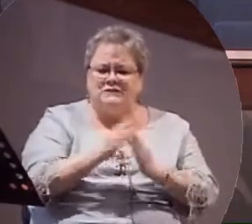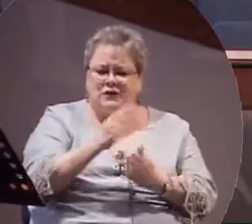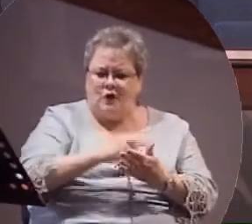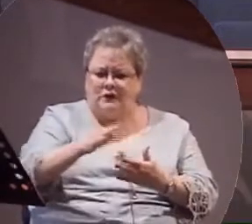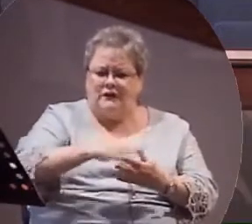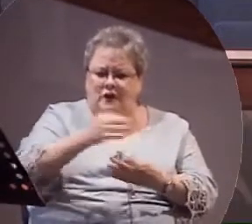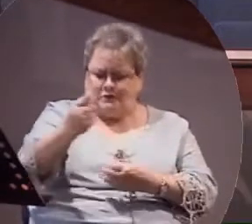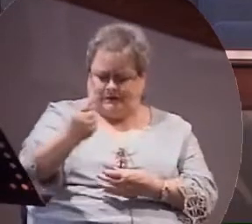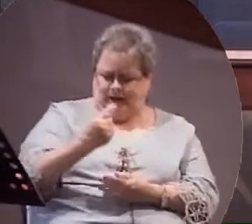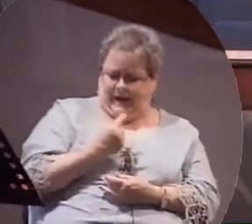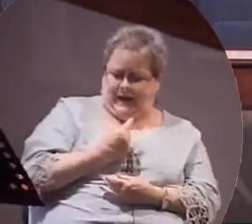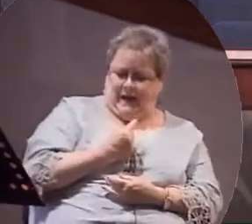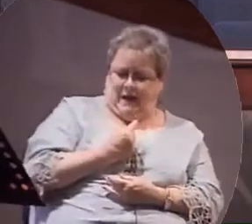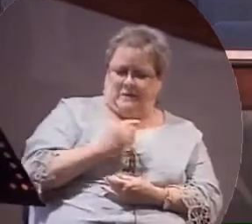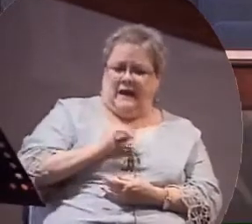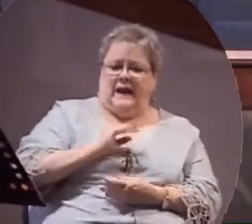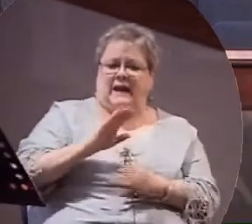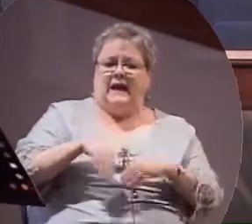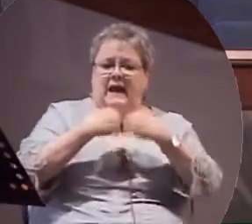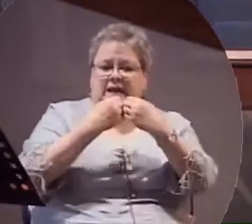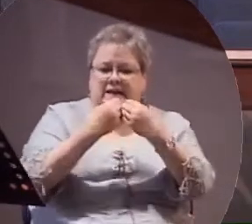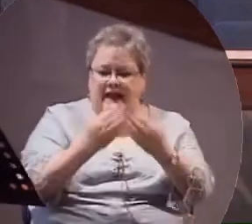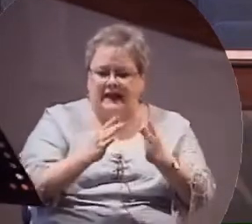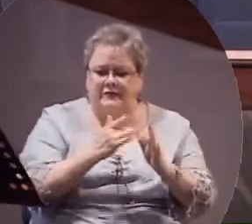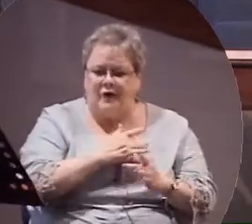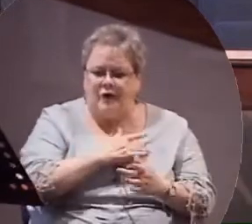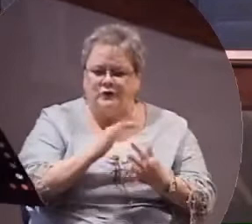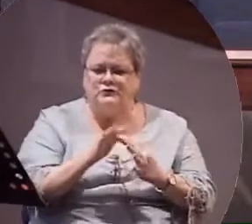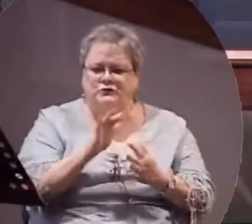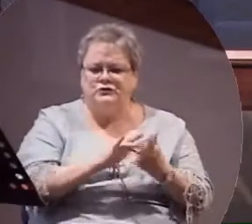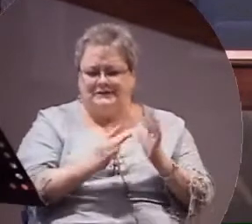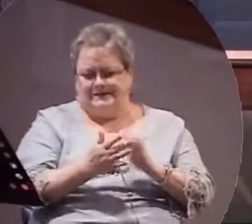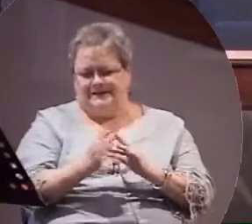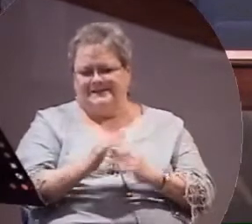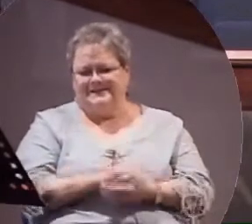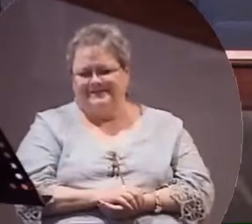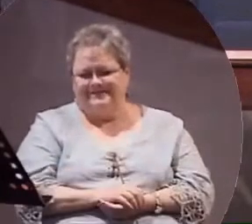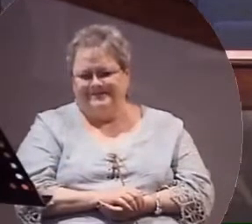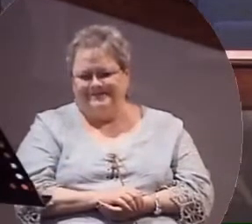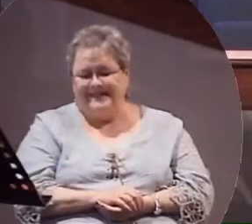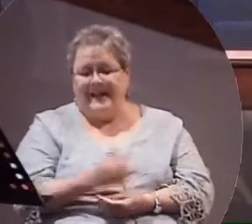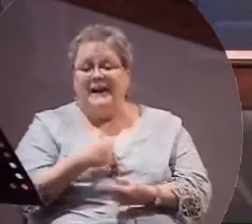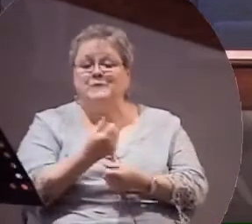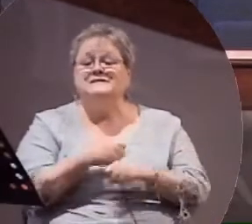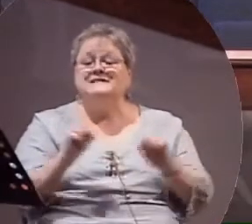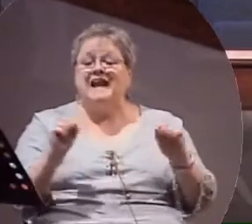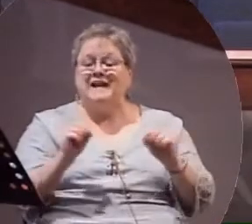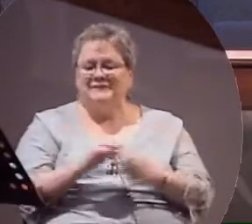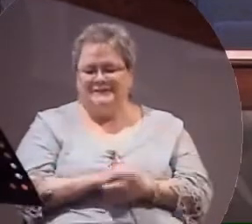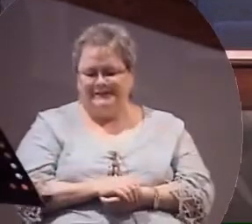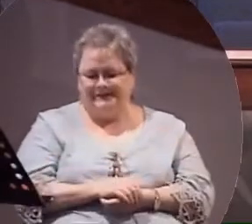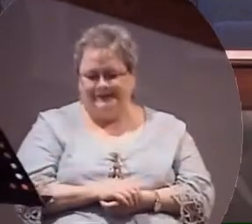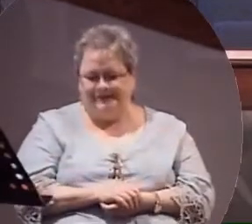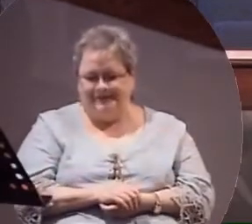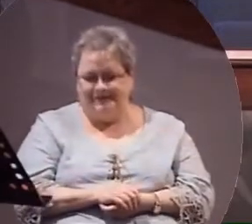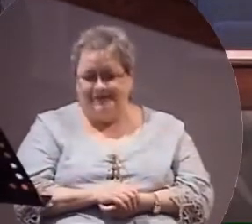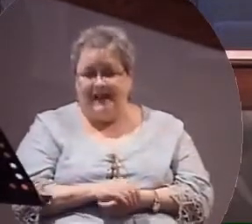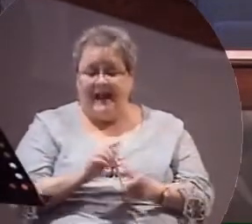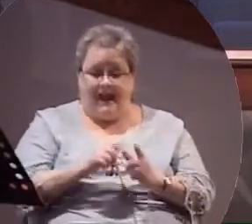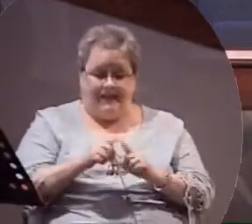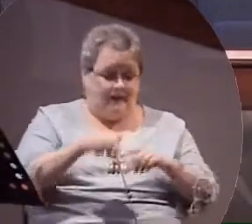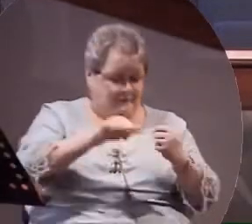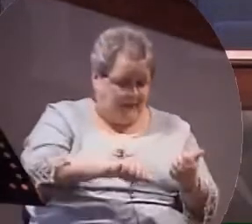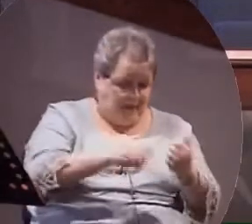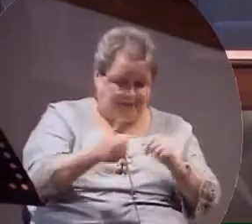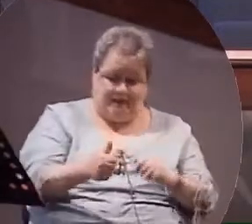walked down the aisle, and I gave my hand to the preacher and my heart to Jesus. Amen. And I got saved, and then I got